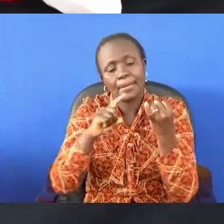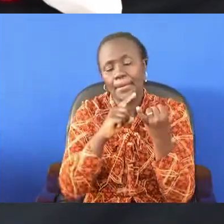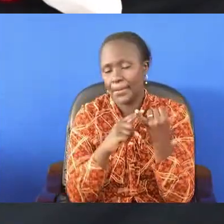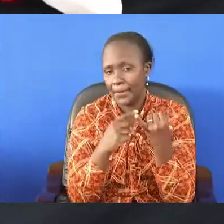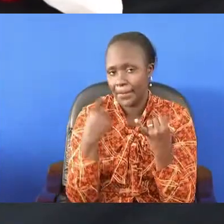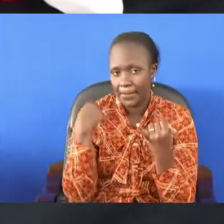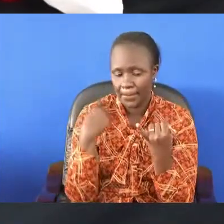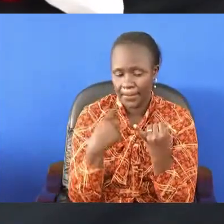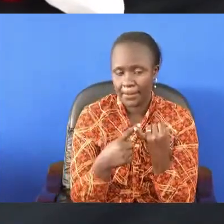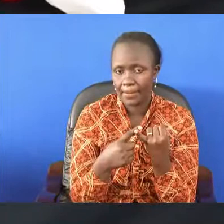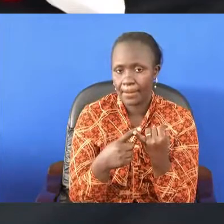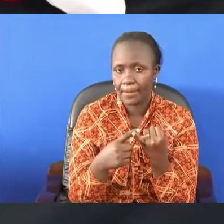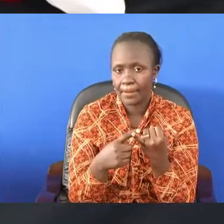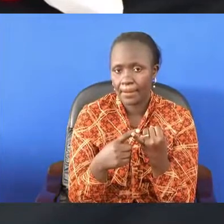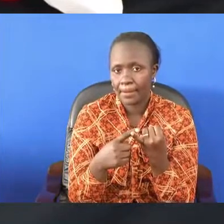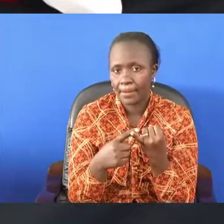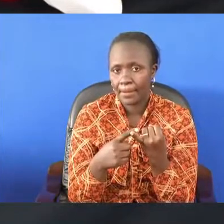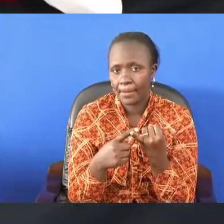number one,